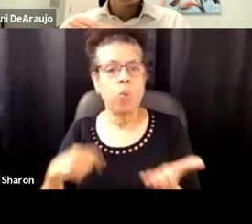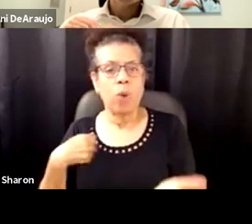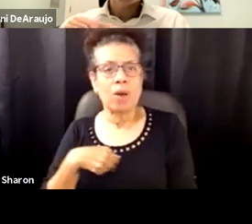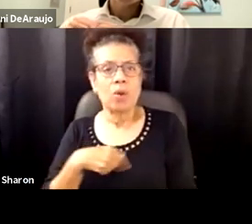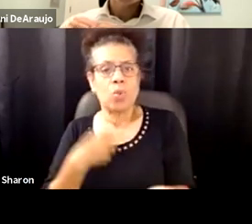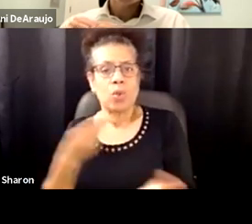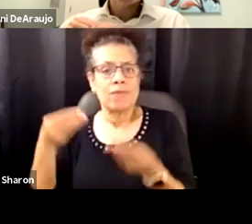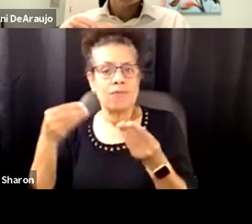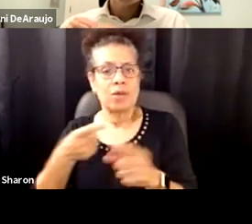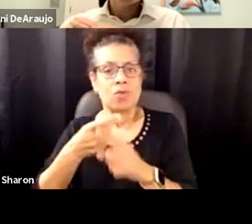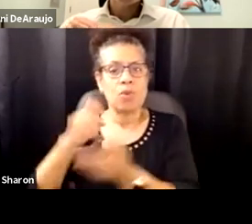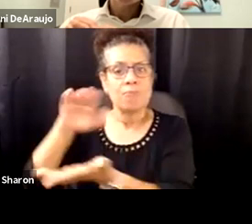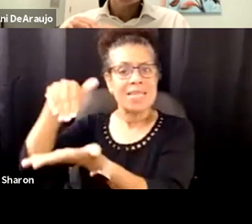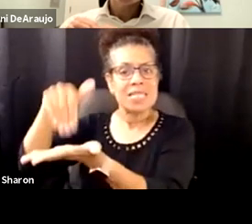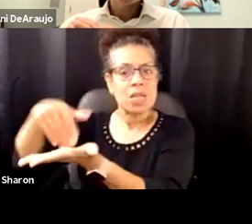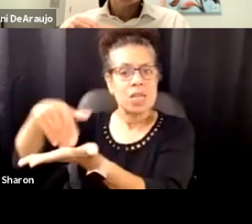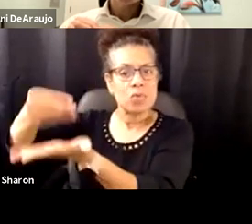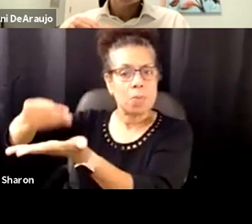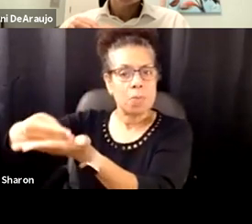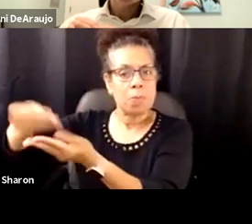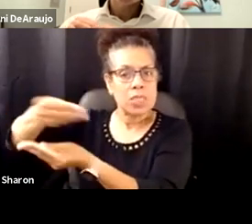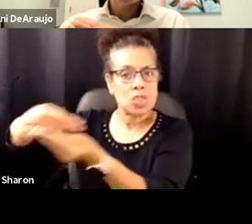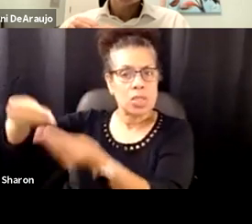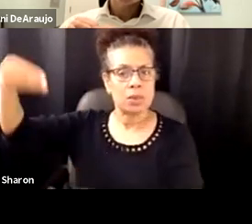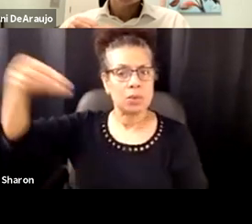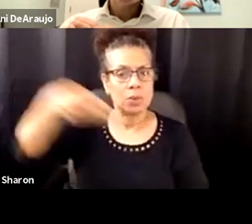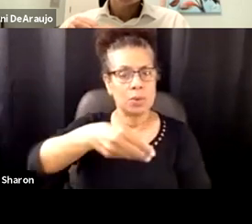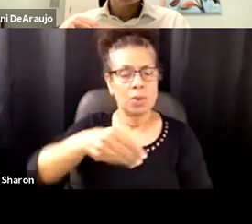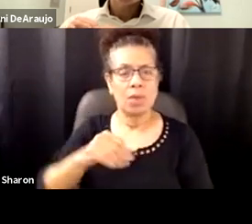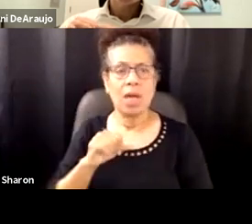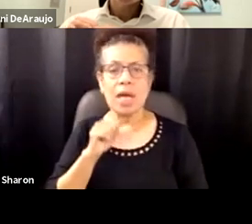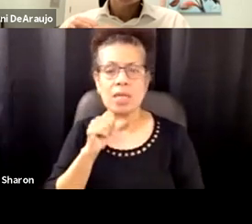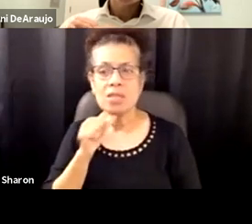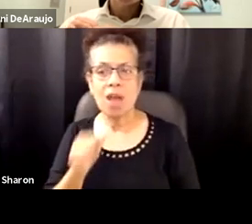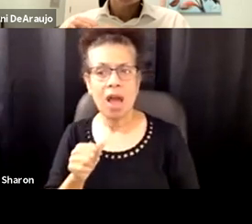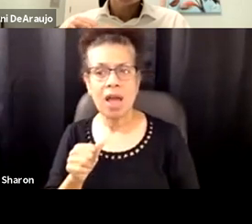from the central budget and not putting